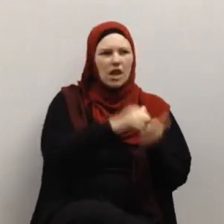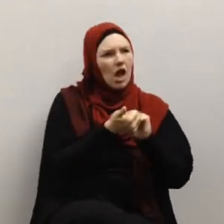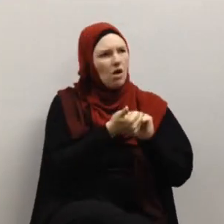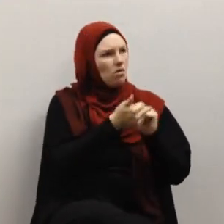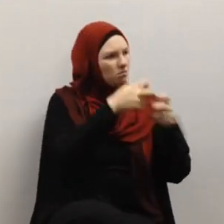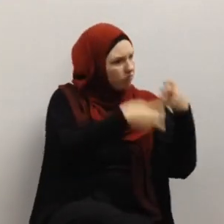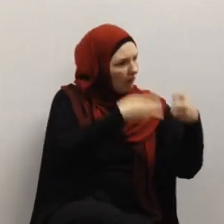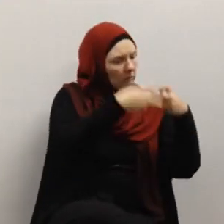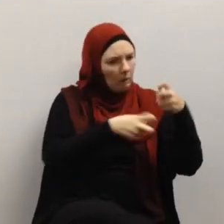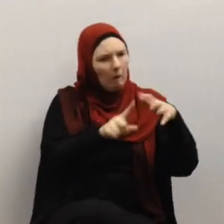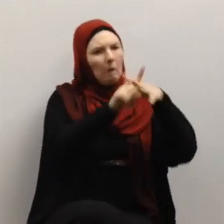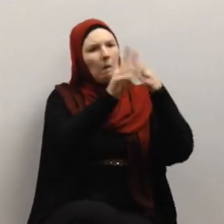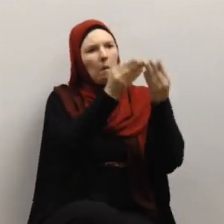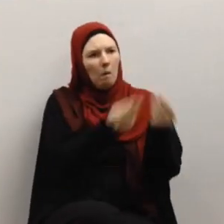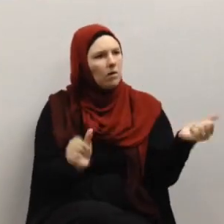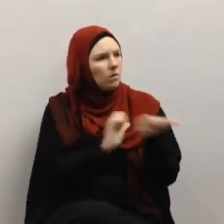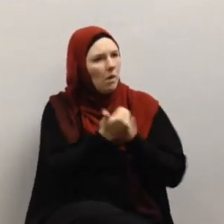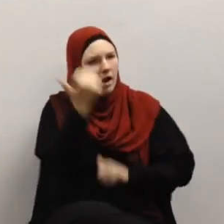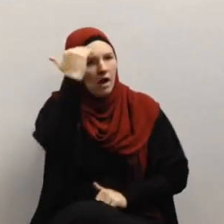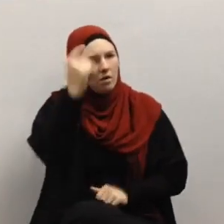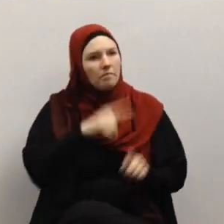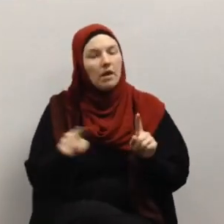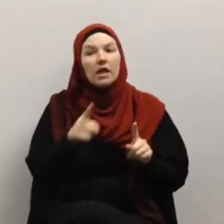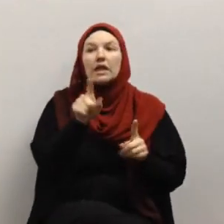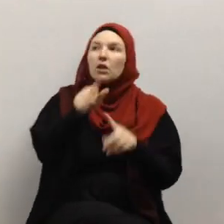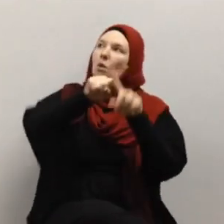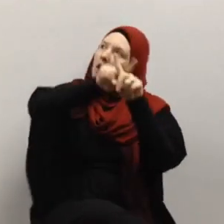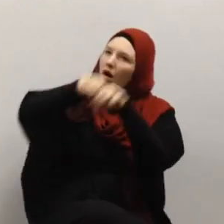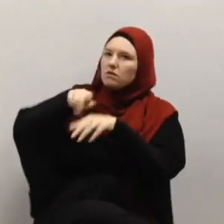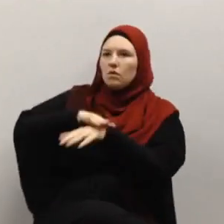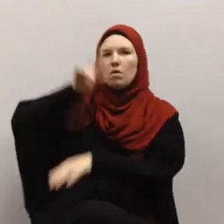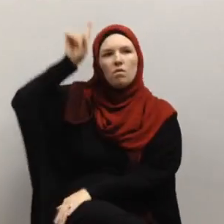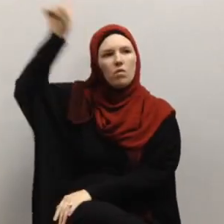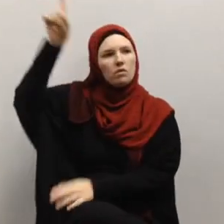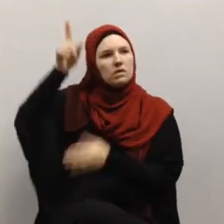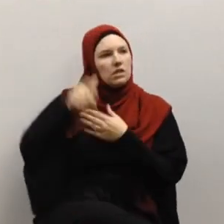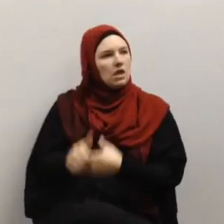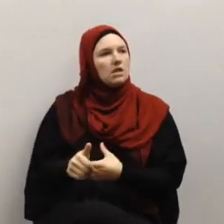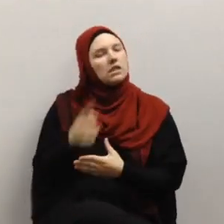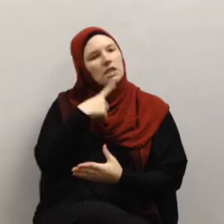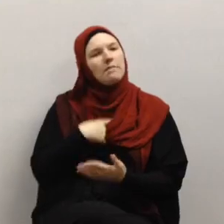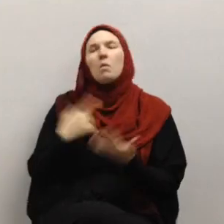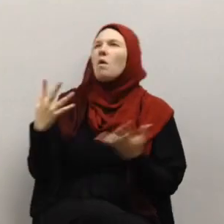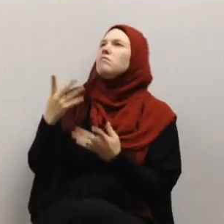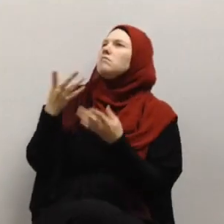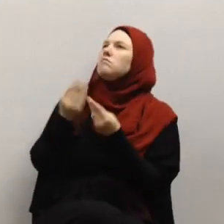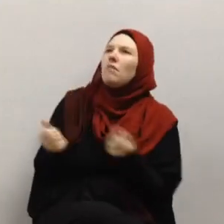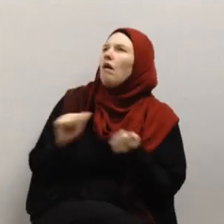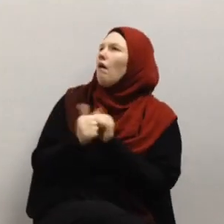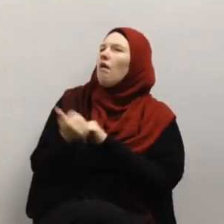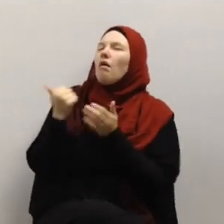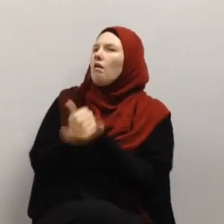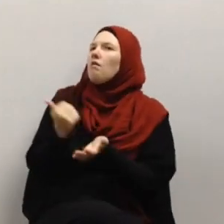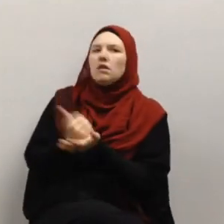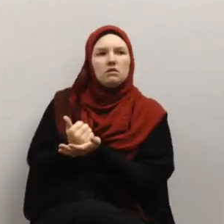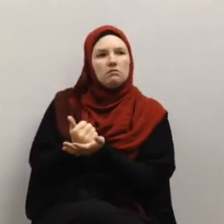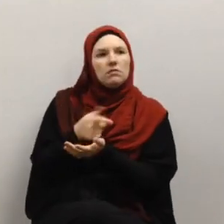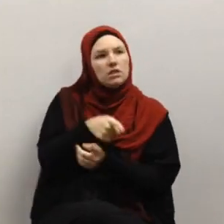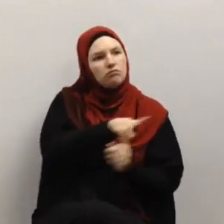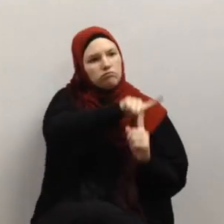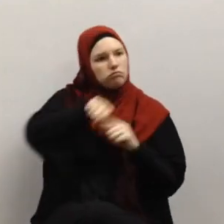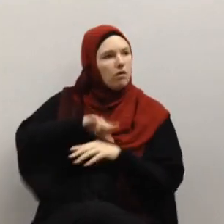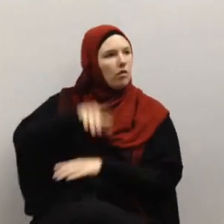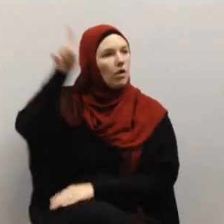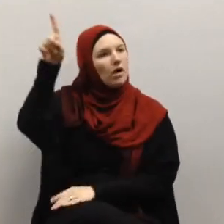He relies more on Allah's guidance to tell him what the solutions are. So it is very important to listen to